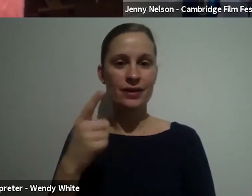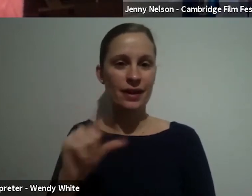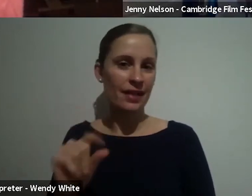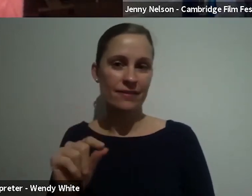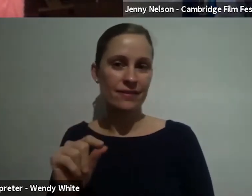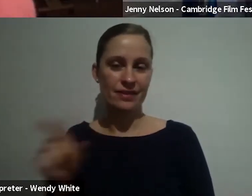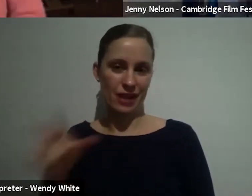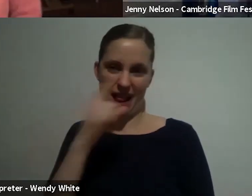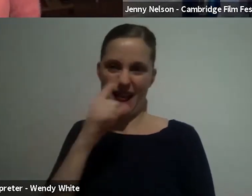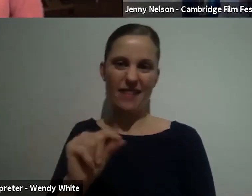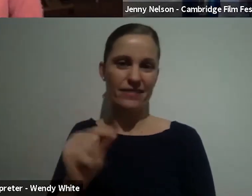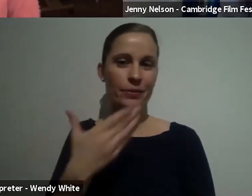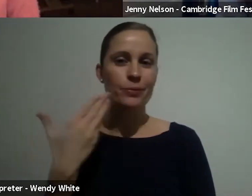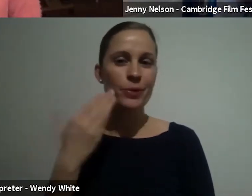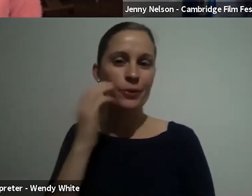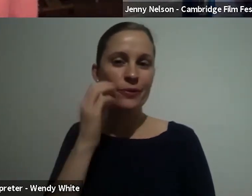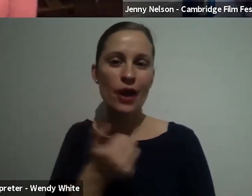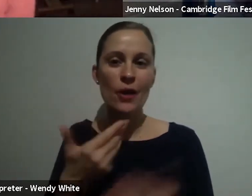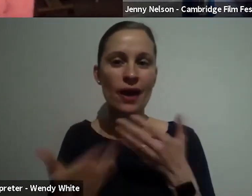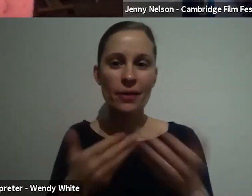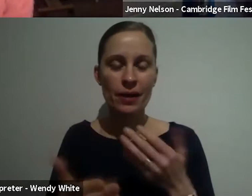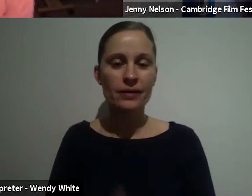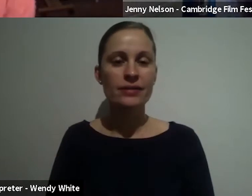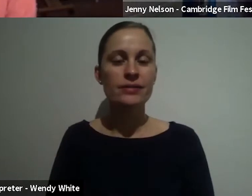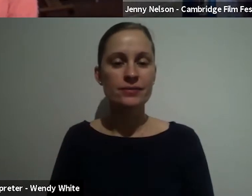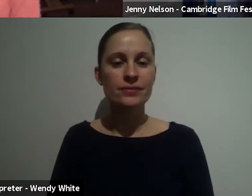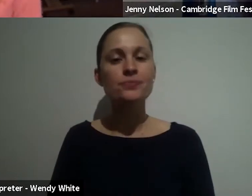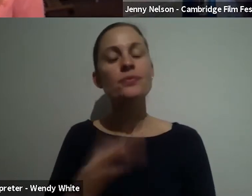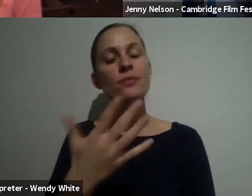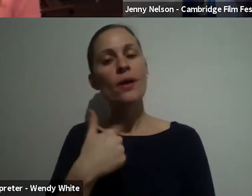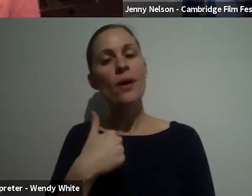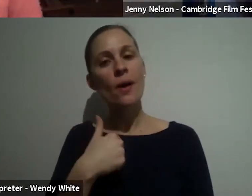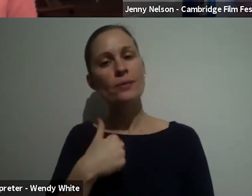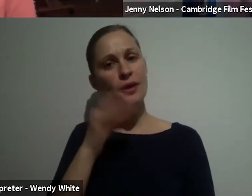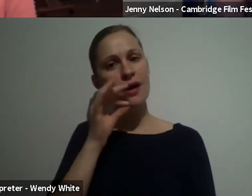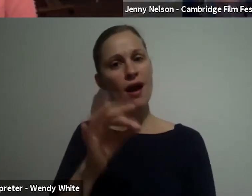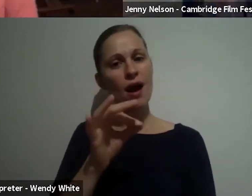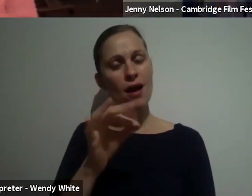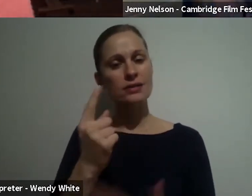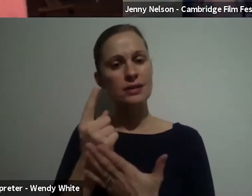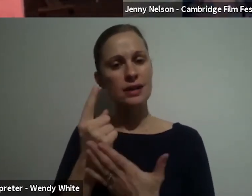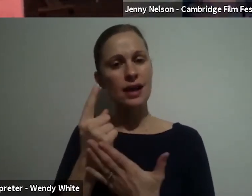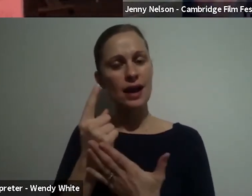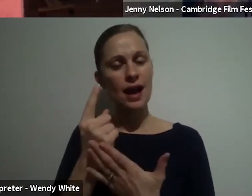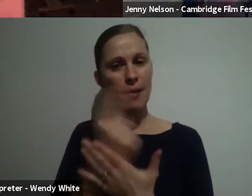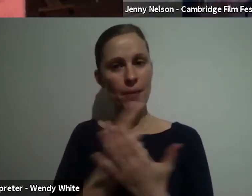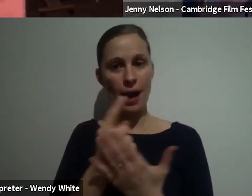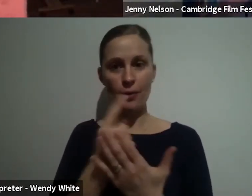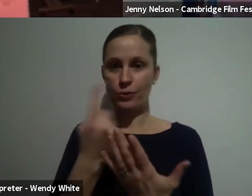nothing. Okay. I was going to ask actually about the casting, because Andrea Fandos is such